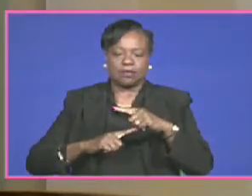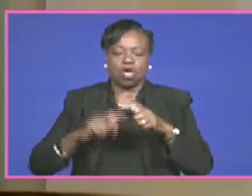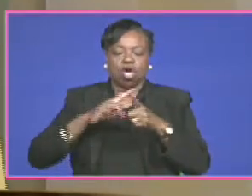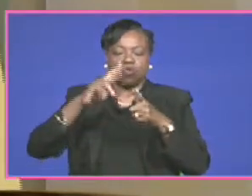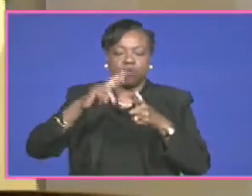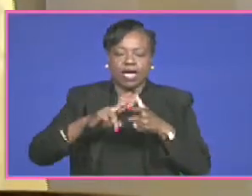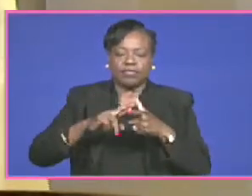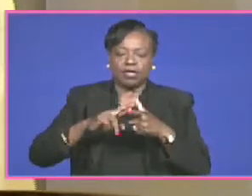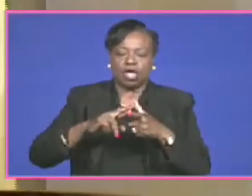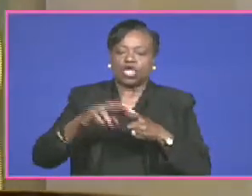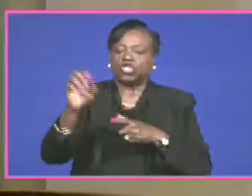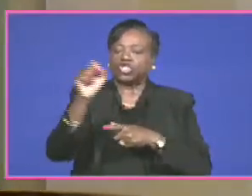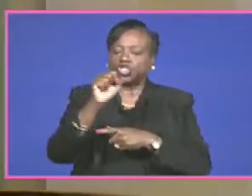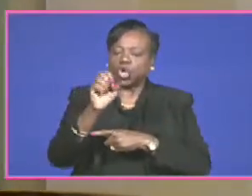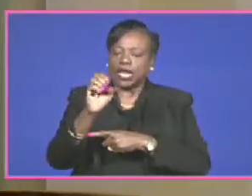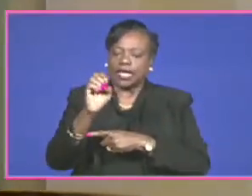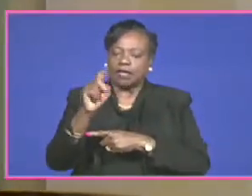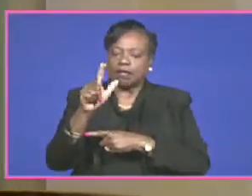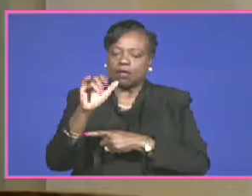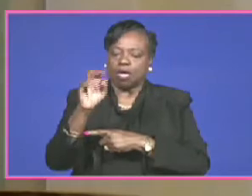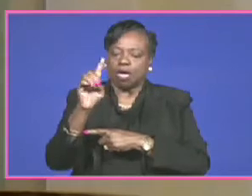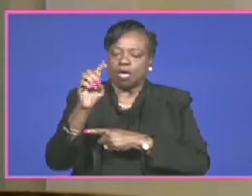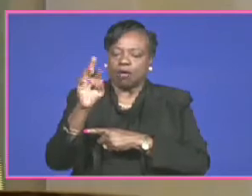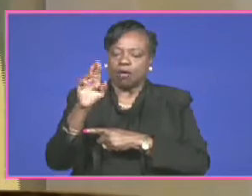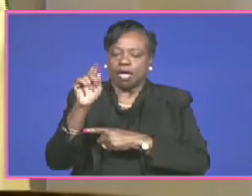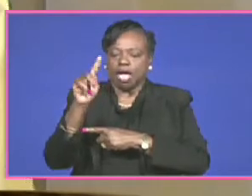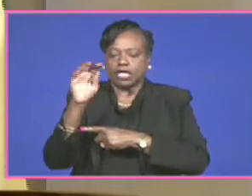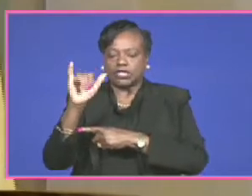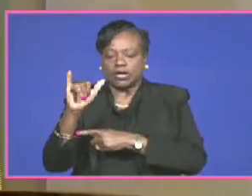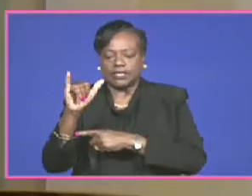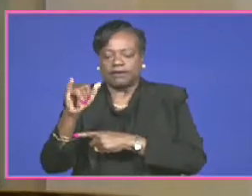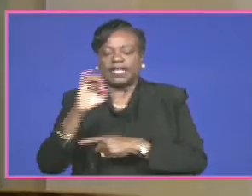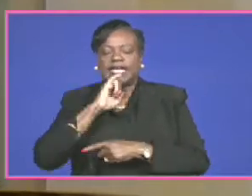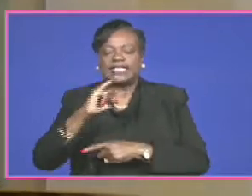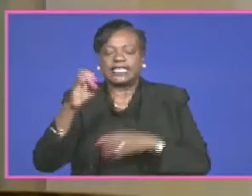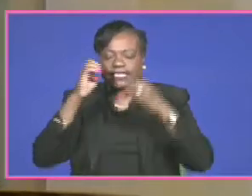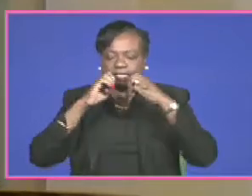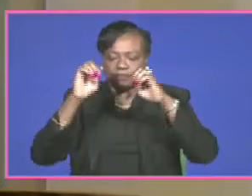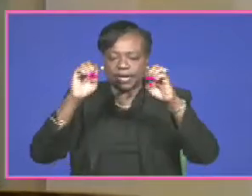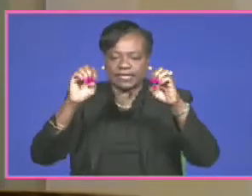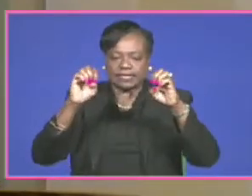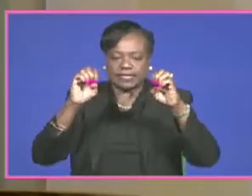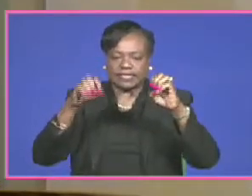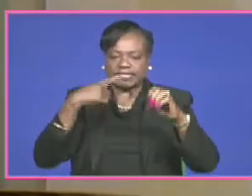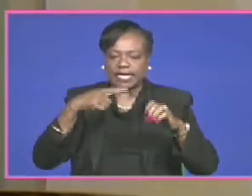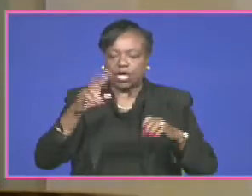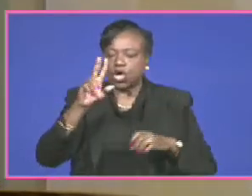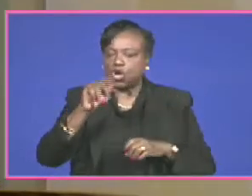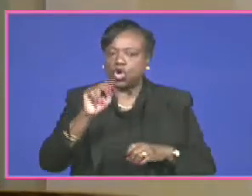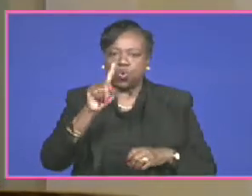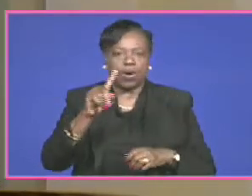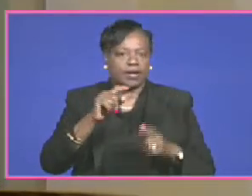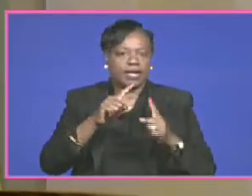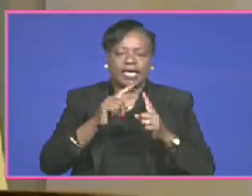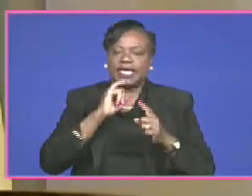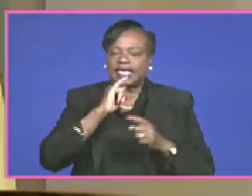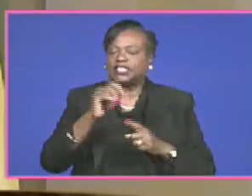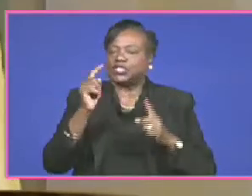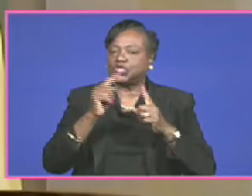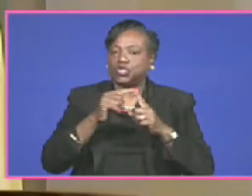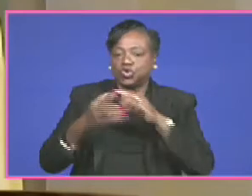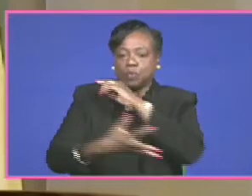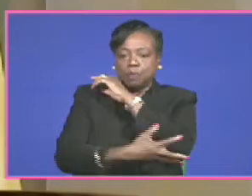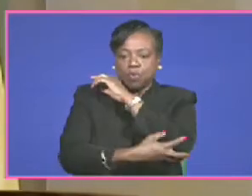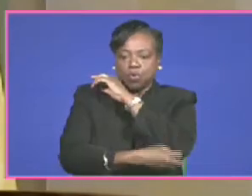Rather, solidarity is more accurately expressed in the saying, "No one is too poor to give, no